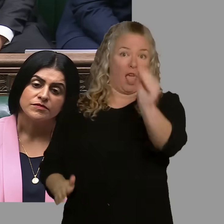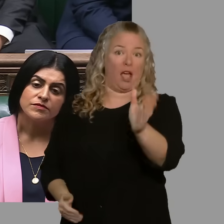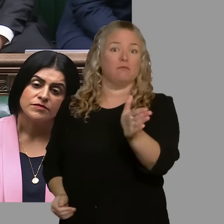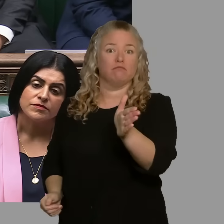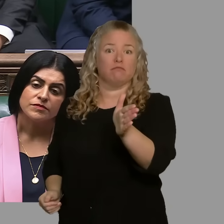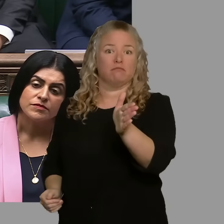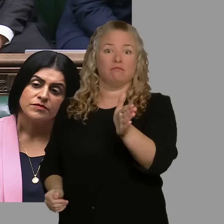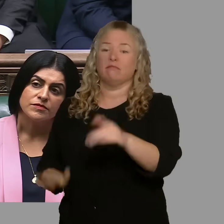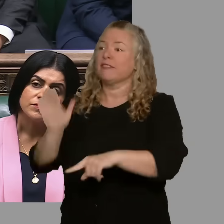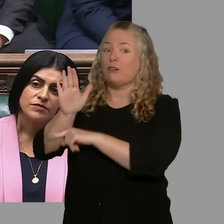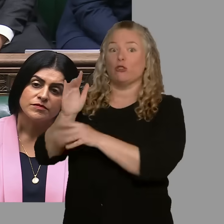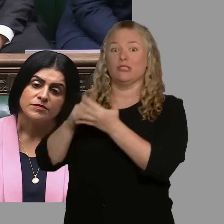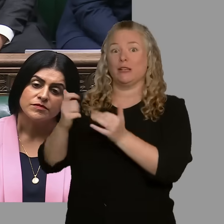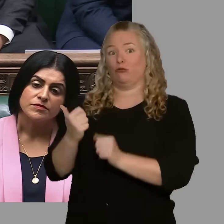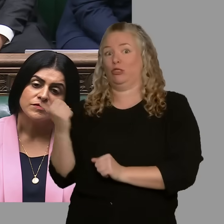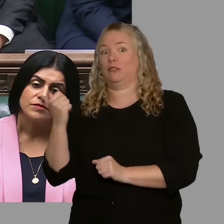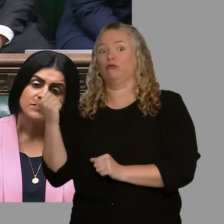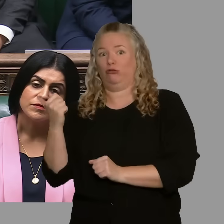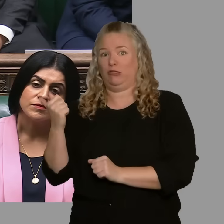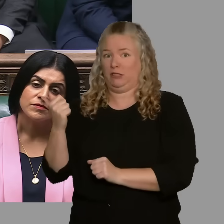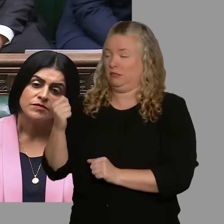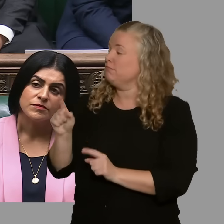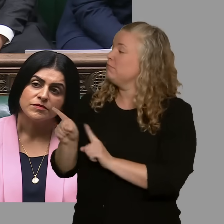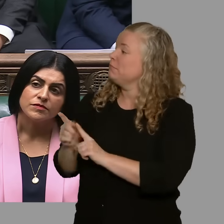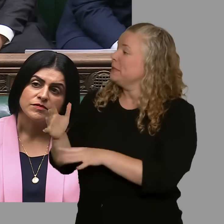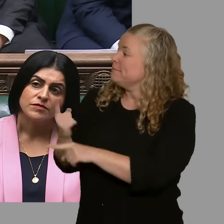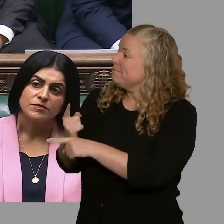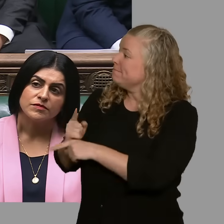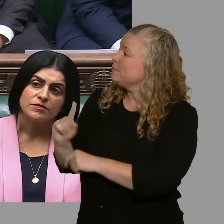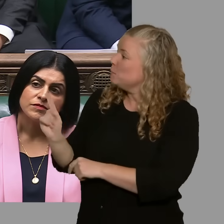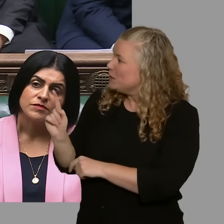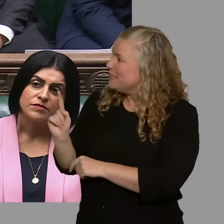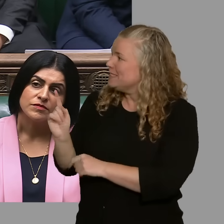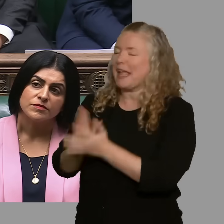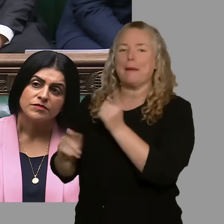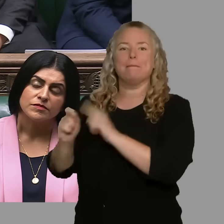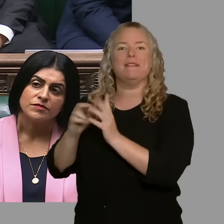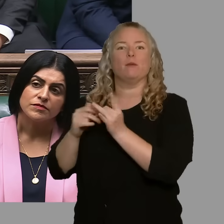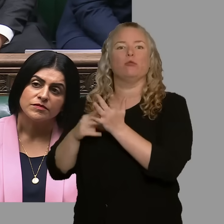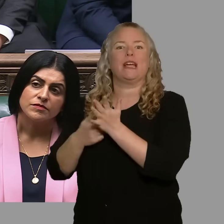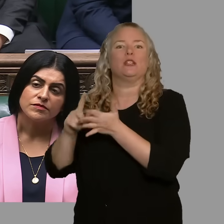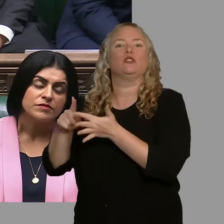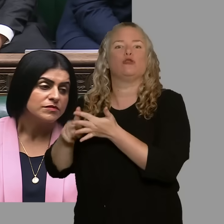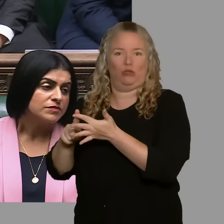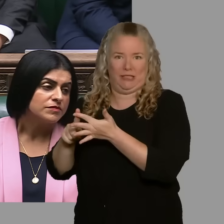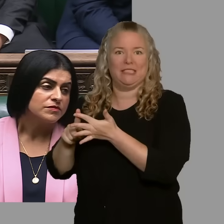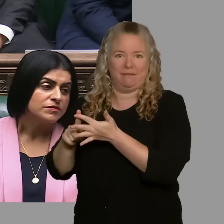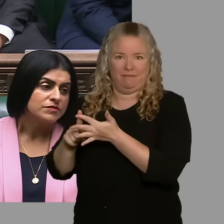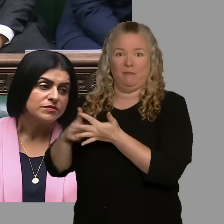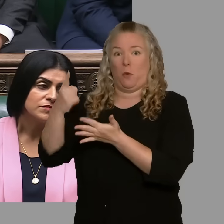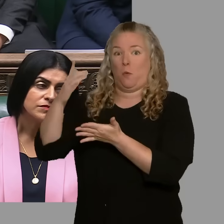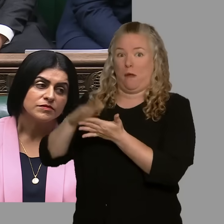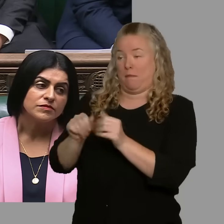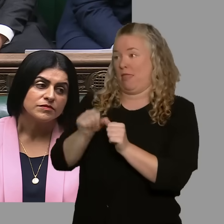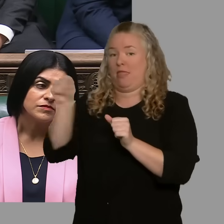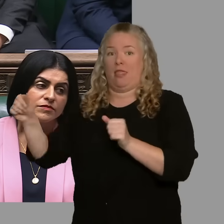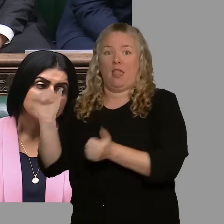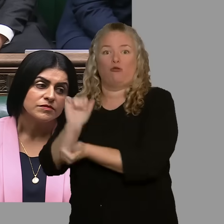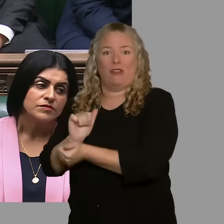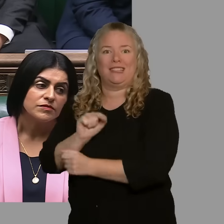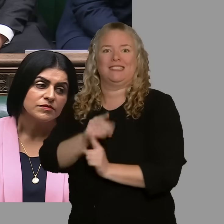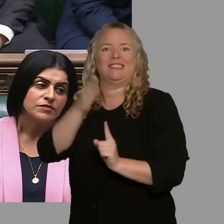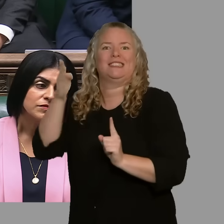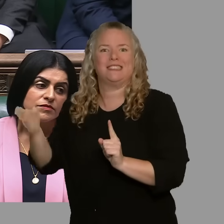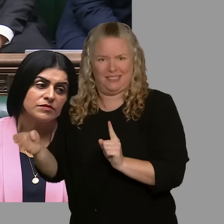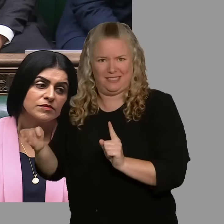at Mansion House. It was called Our Position on China, setting out the government's policy. He said